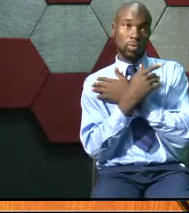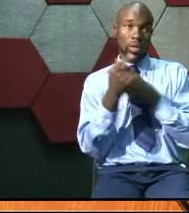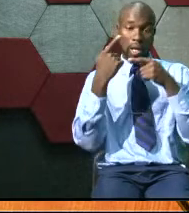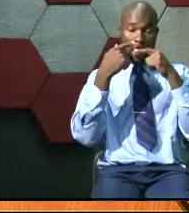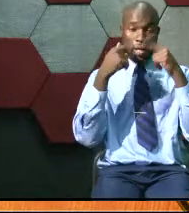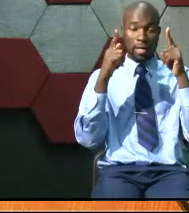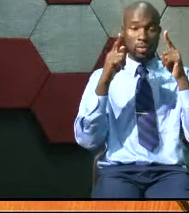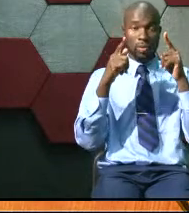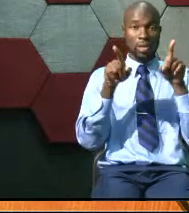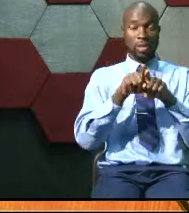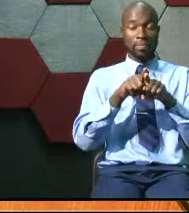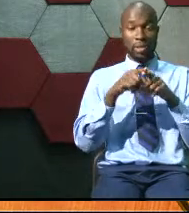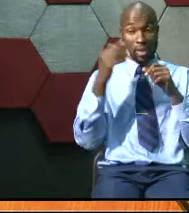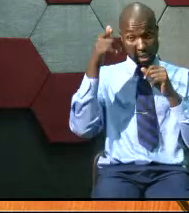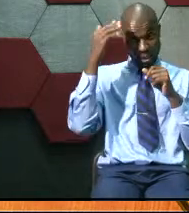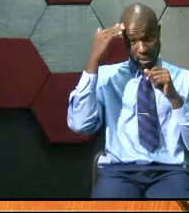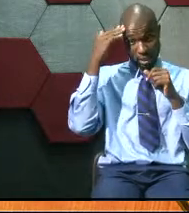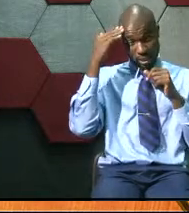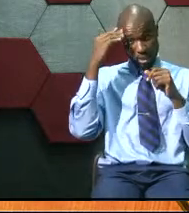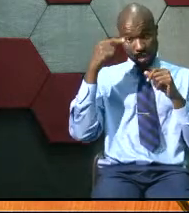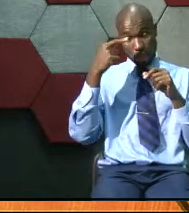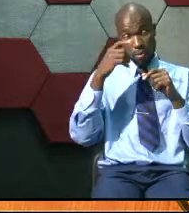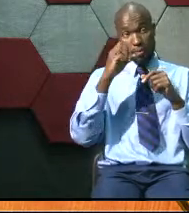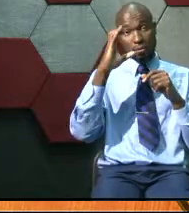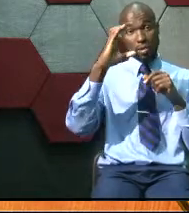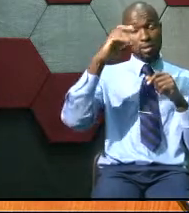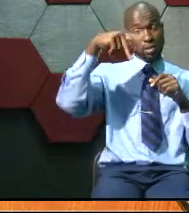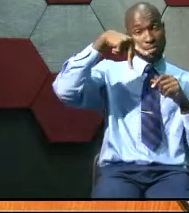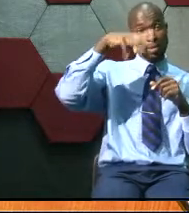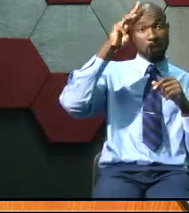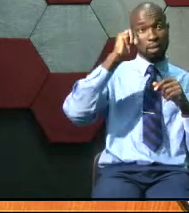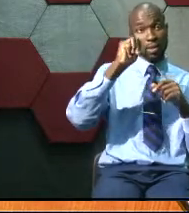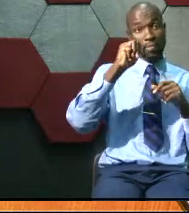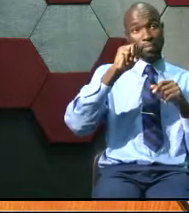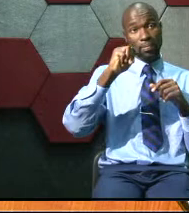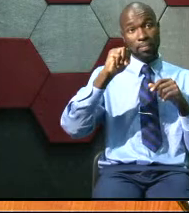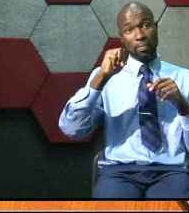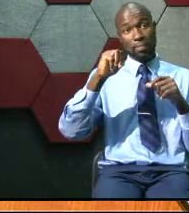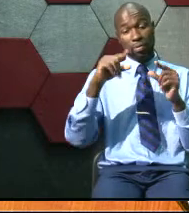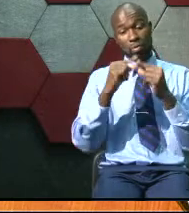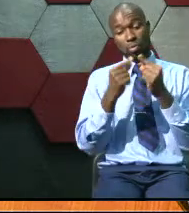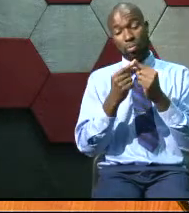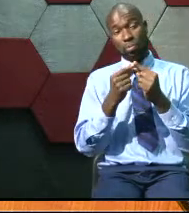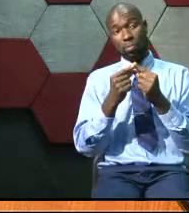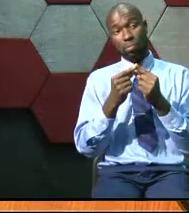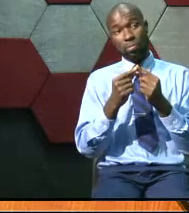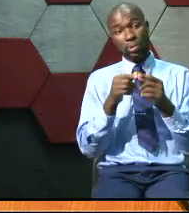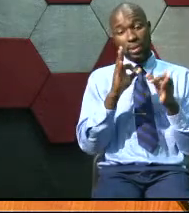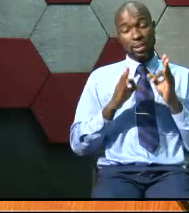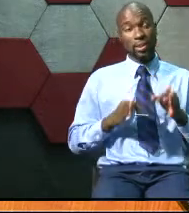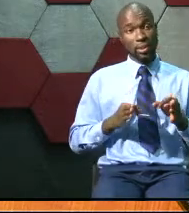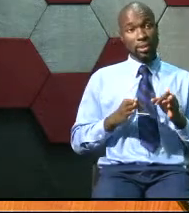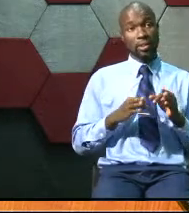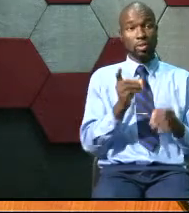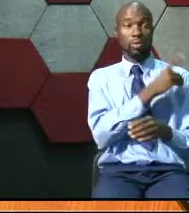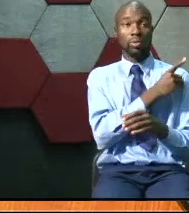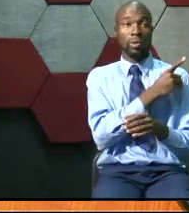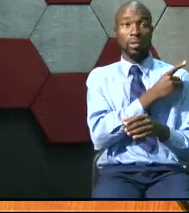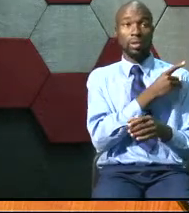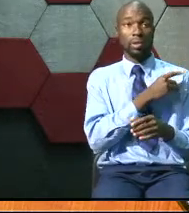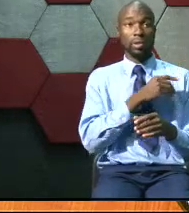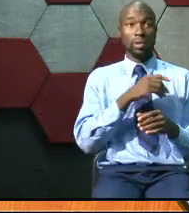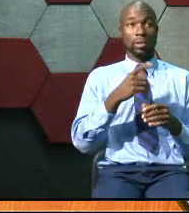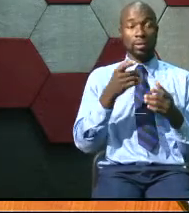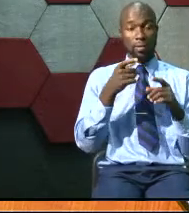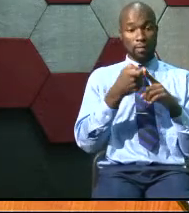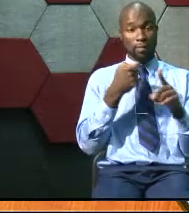key judges. She's the head of the CPM category and CPM category judges, Dr. June Makombi from the Institute of Physics,